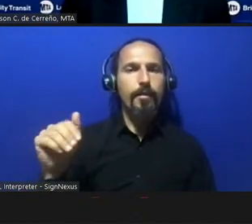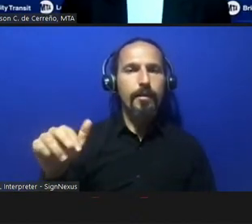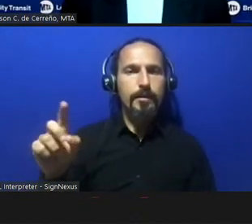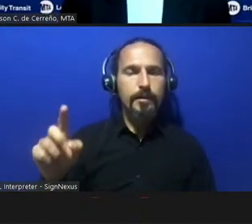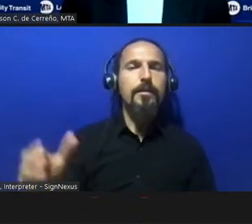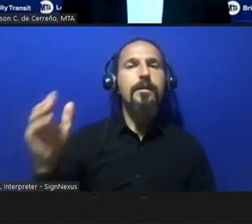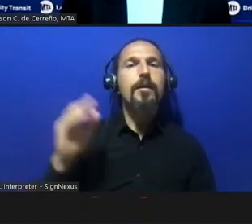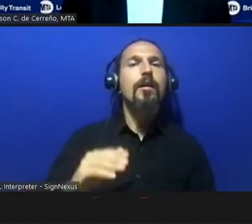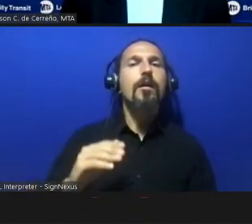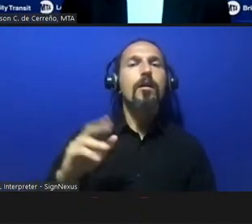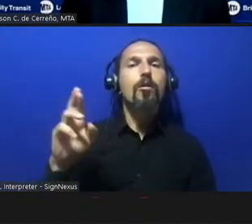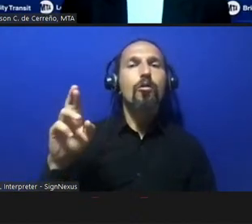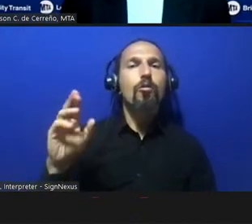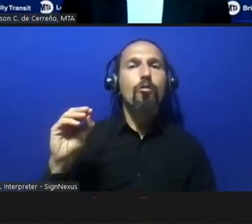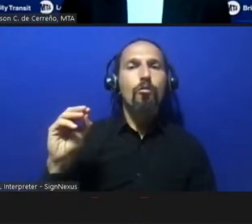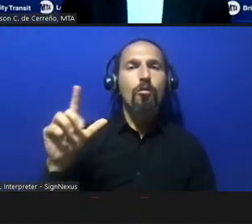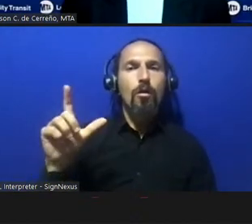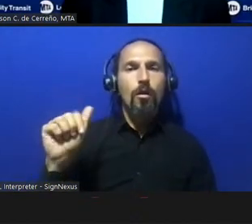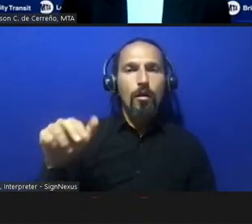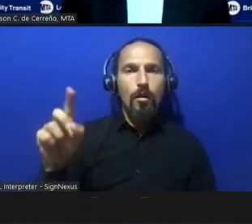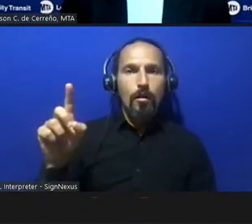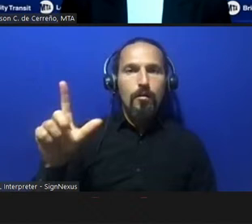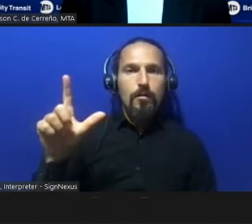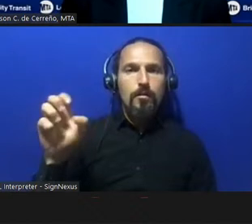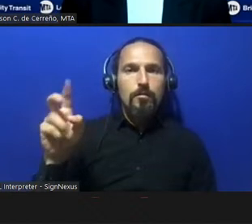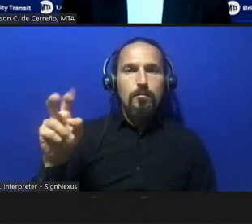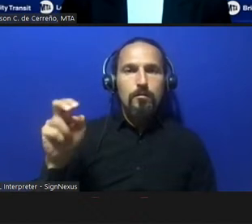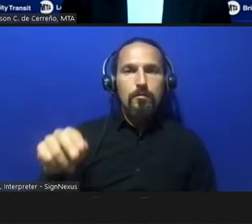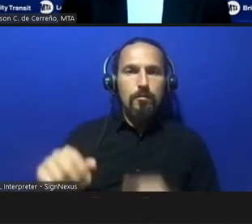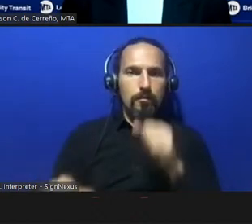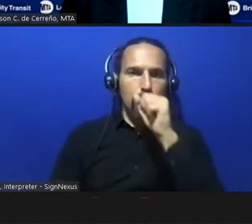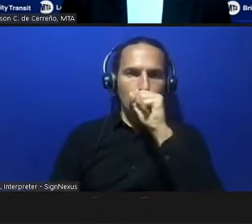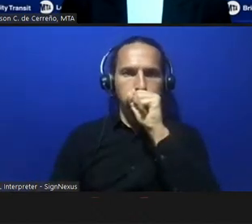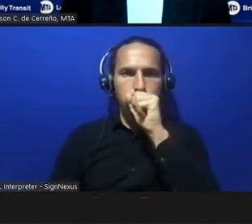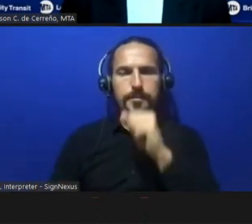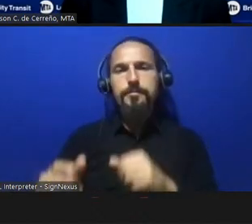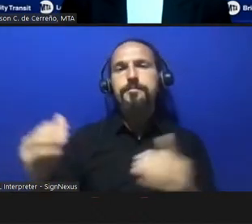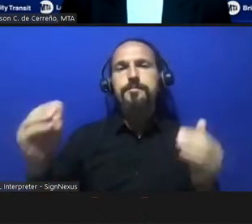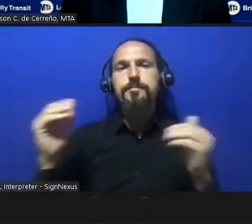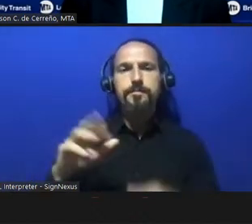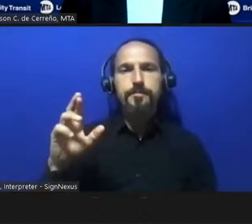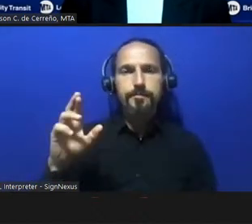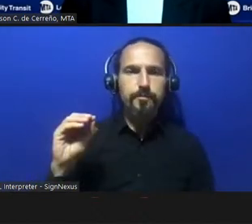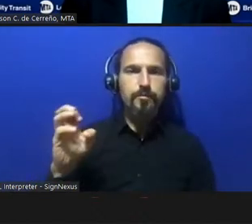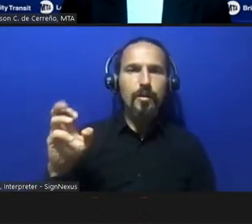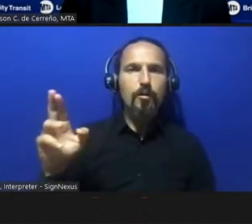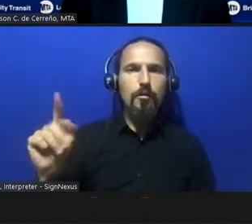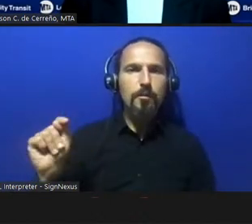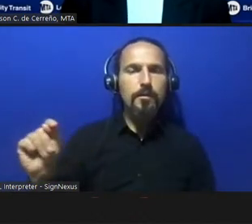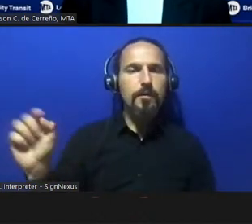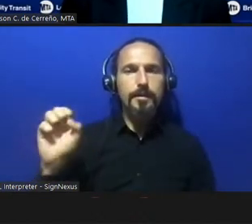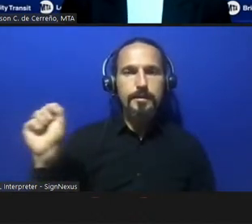our next speaker is roland levin followed by robert schwett